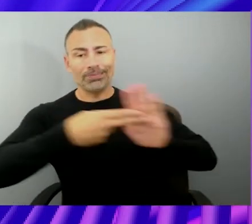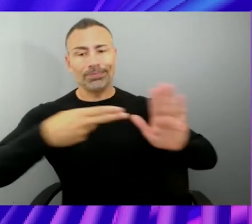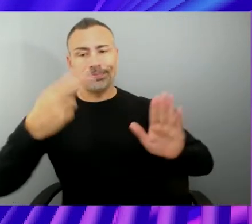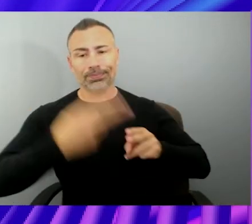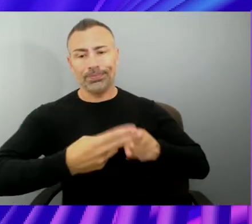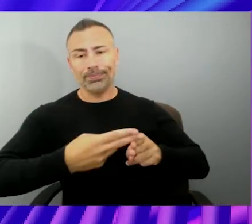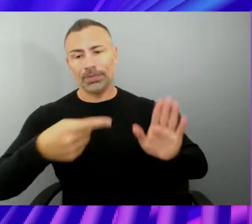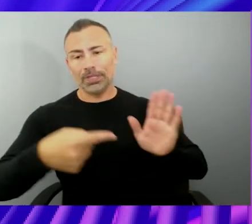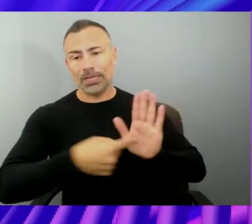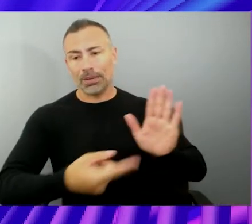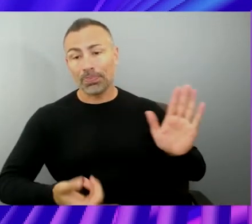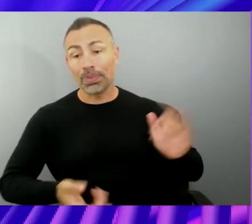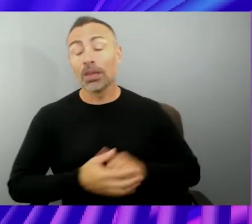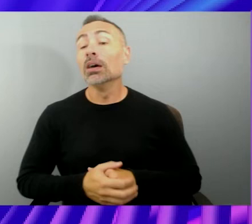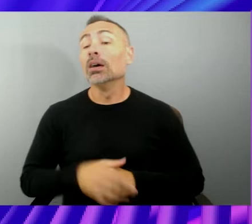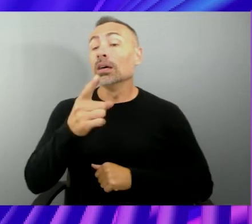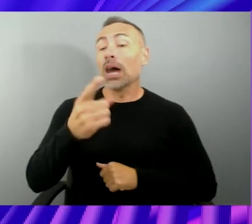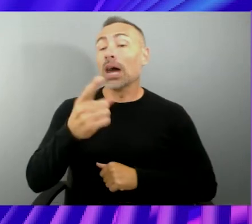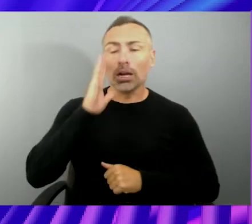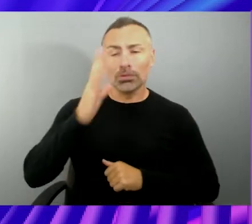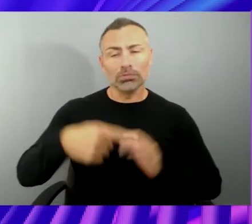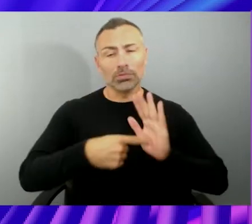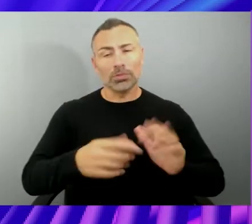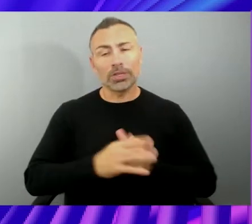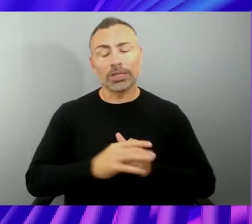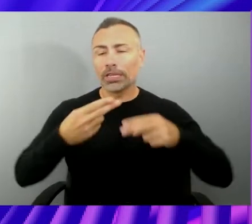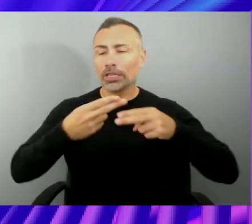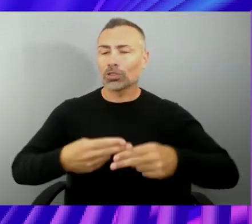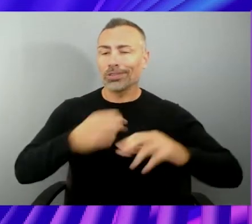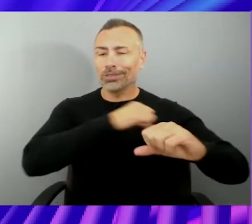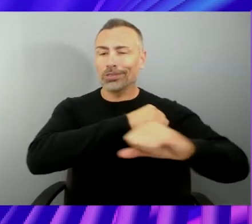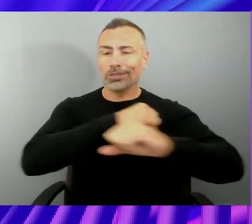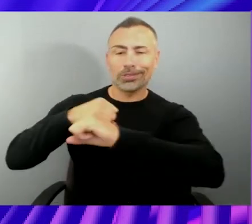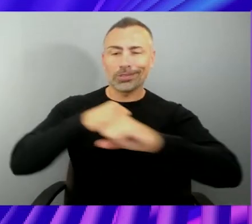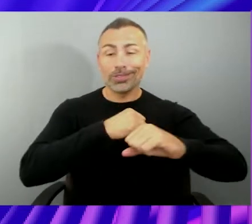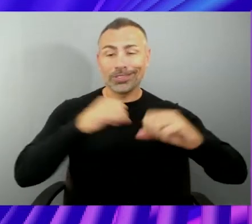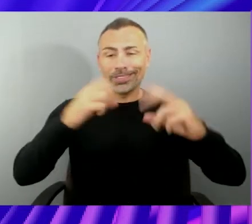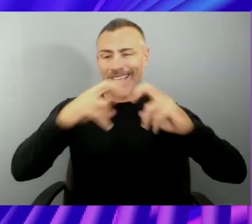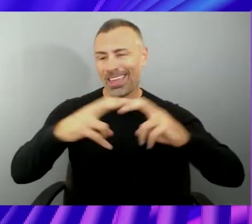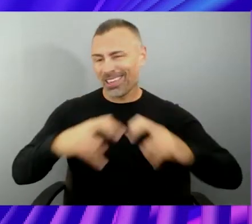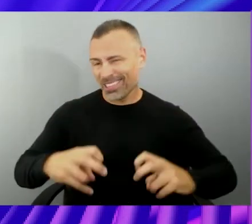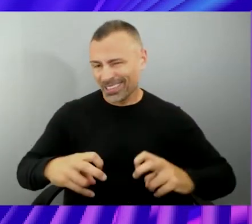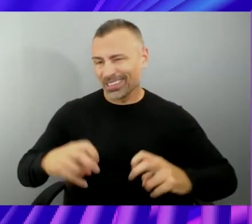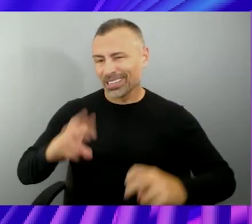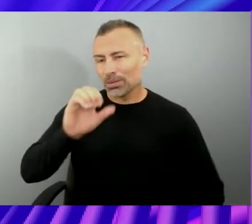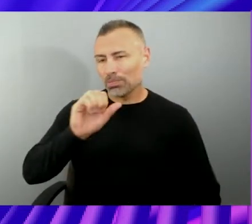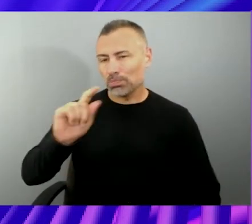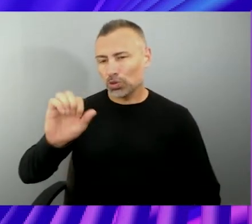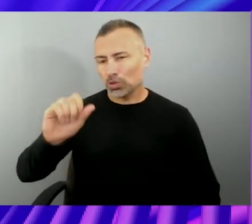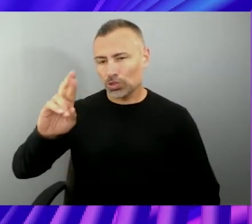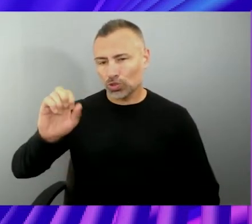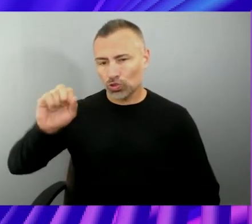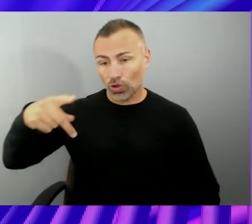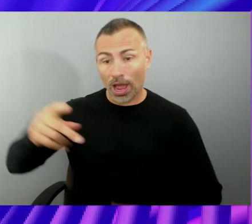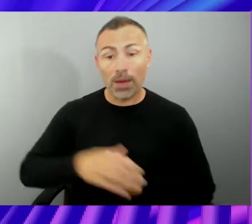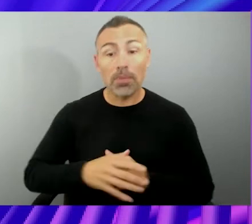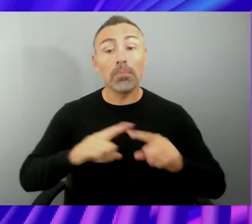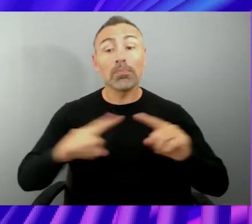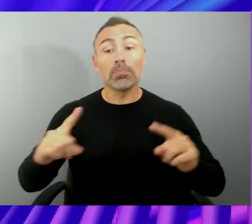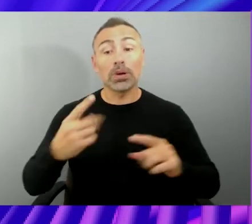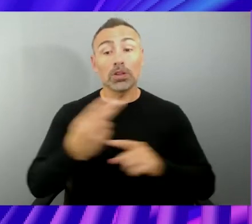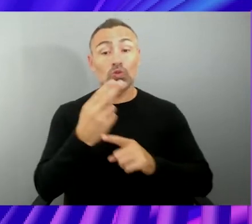Yeah. It's called Security Analytics Bootstrap. But under CloudFormation, if I just want to create a new stack with new